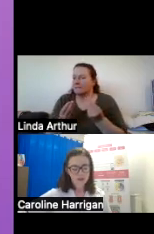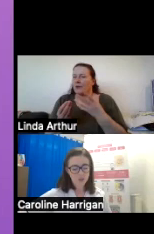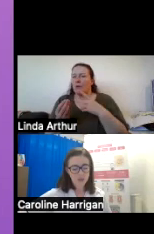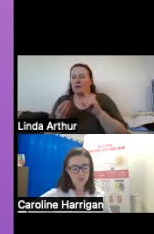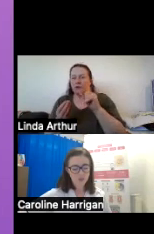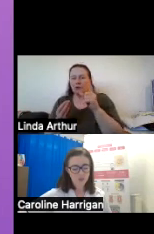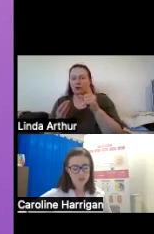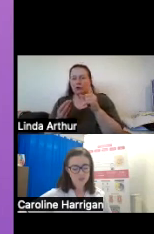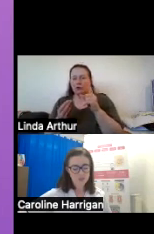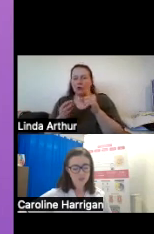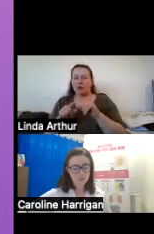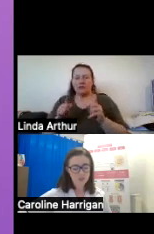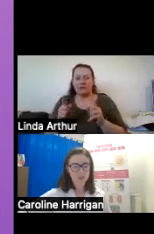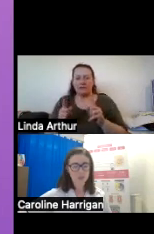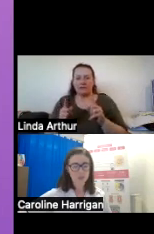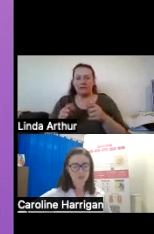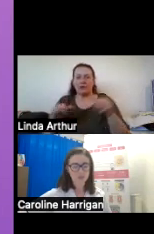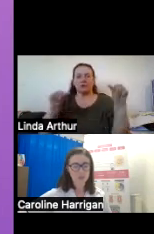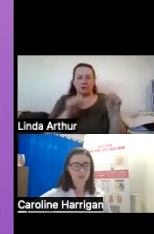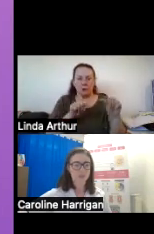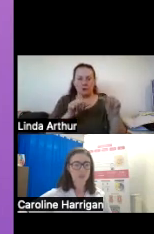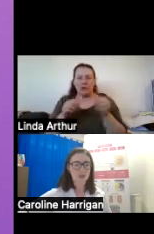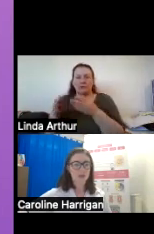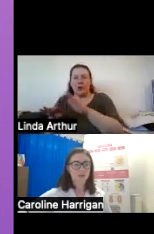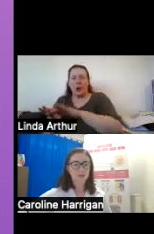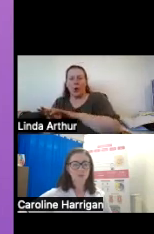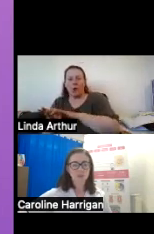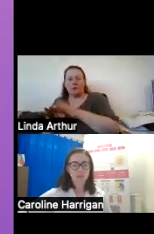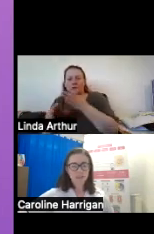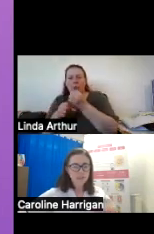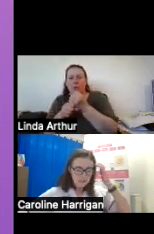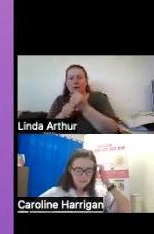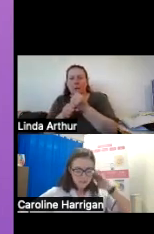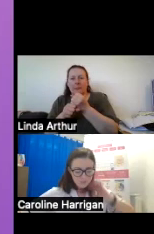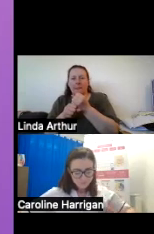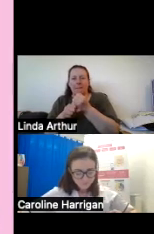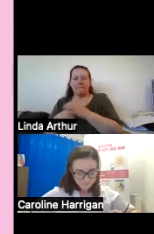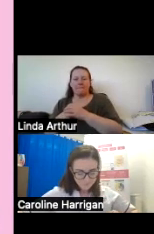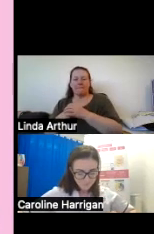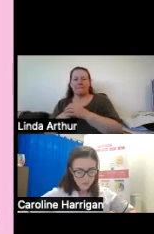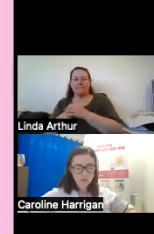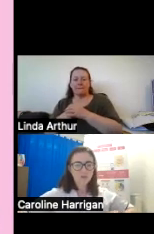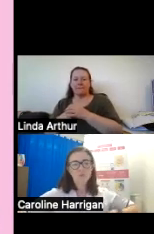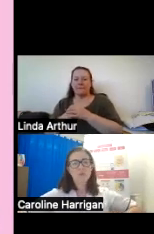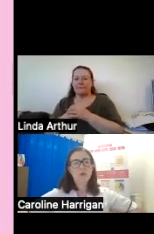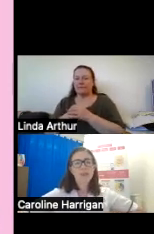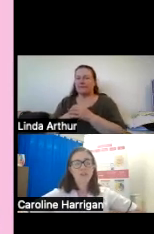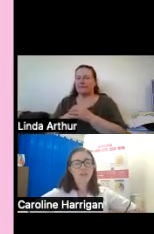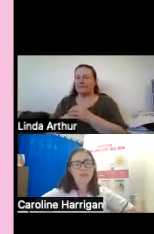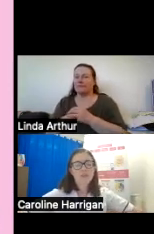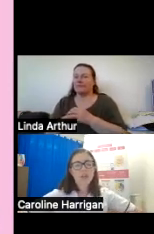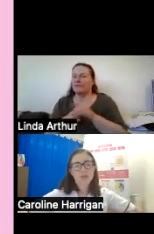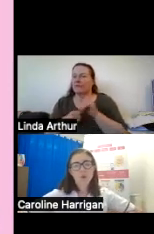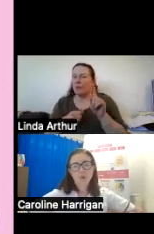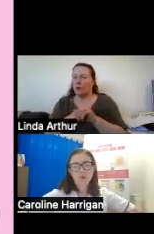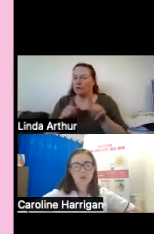kinds of ones. You have to do a short and a long squeeze. So if you move on to the next slide there, Alan. So what we need you to